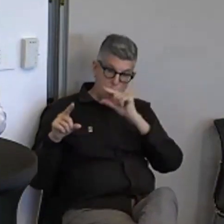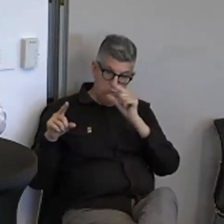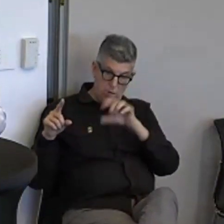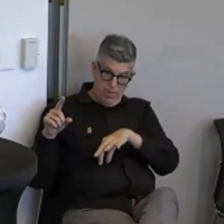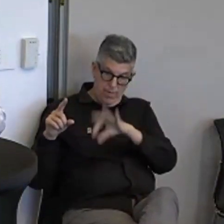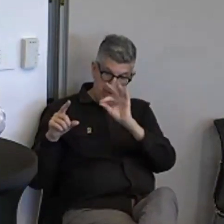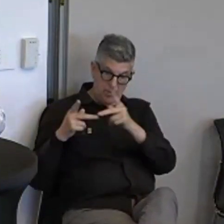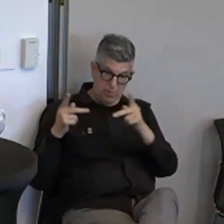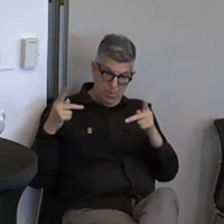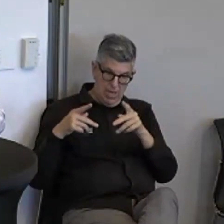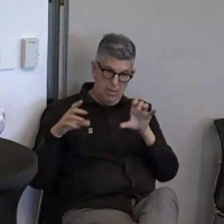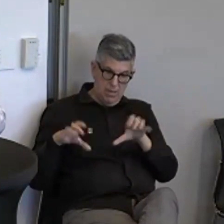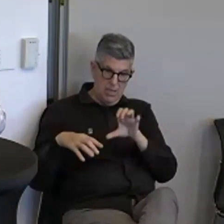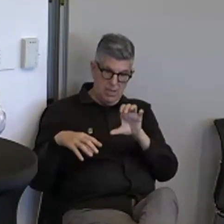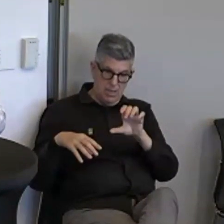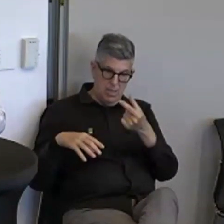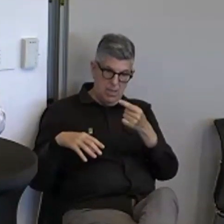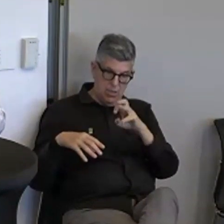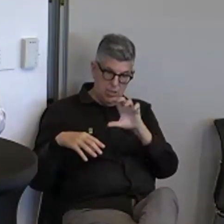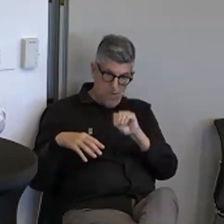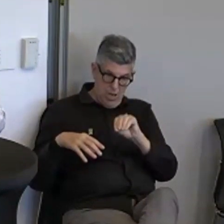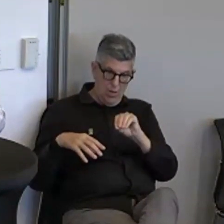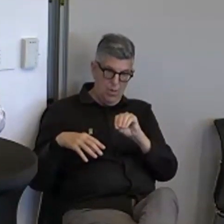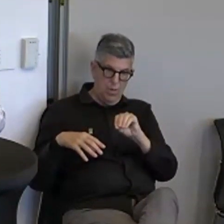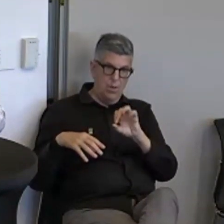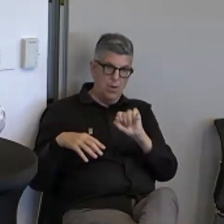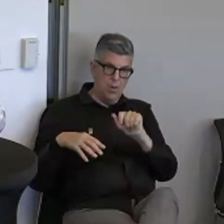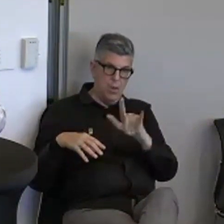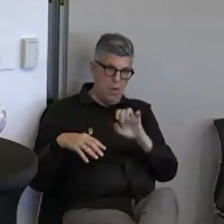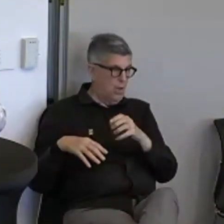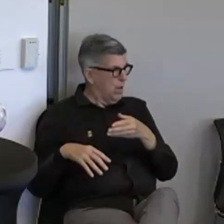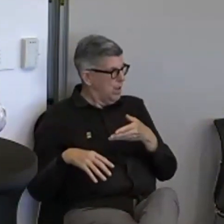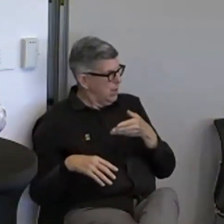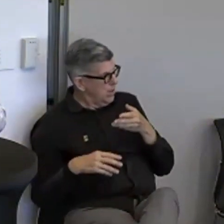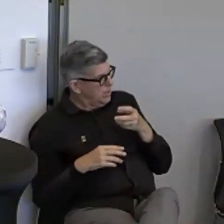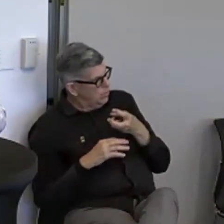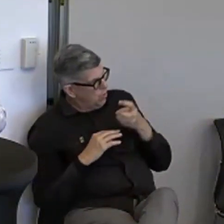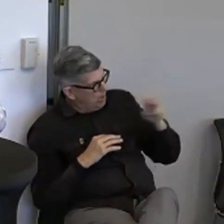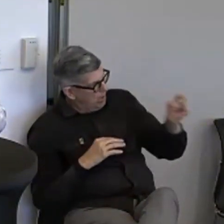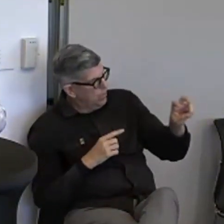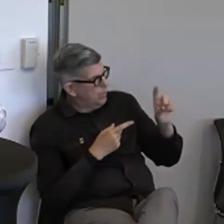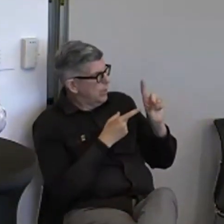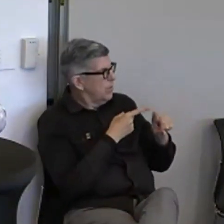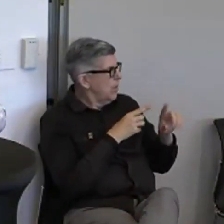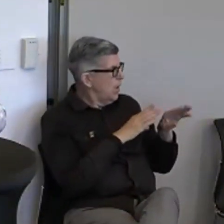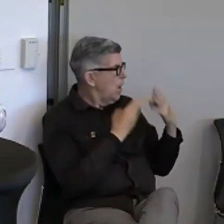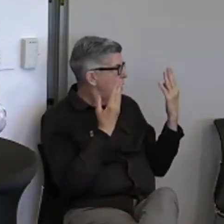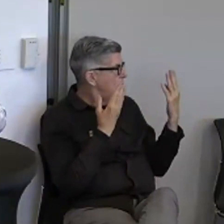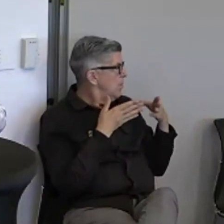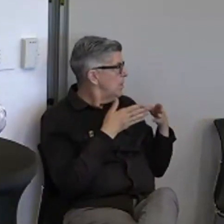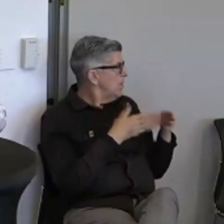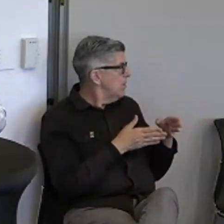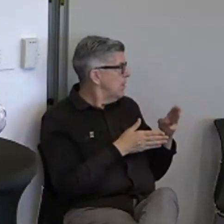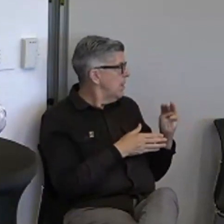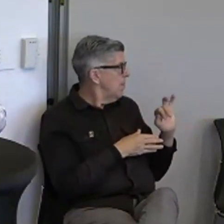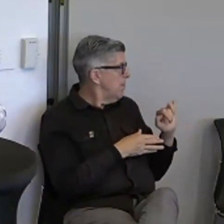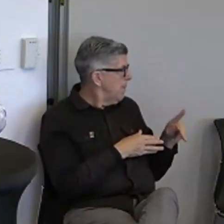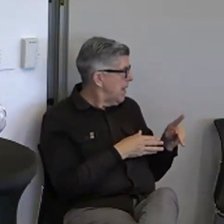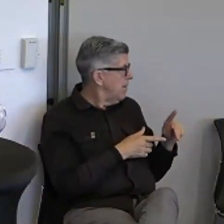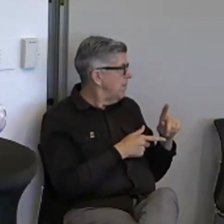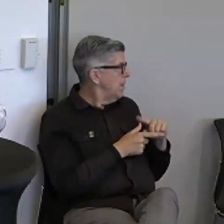does the geocoding, then hands it to OpenStreetMaps, and OpenStreetMaps may or may not be able to translate that back into an address.